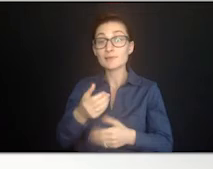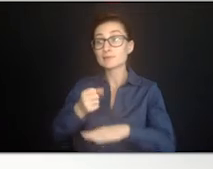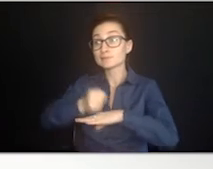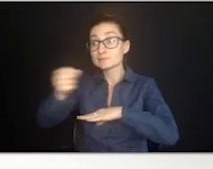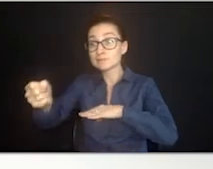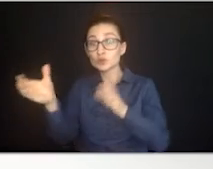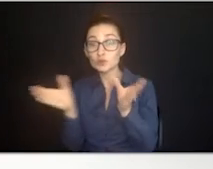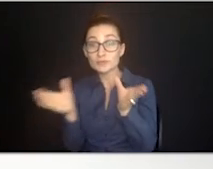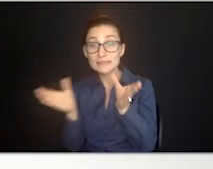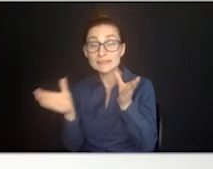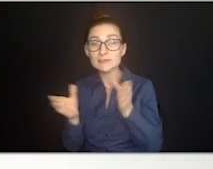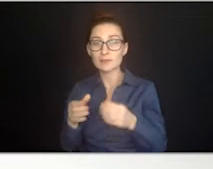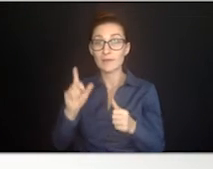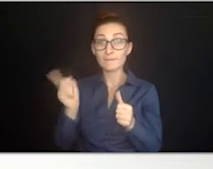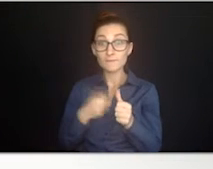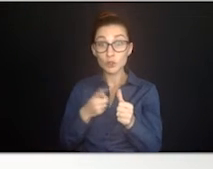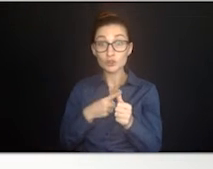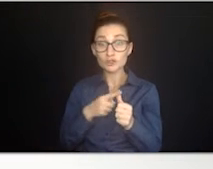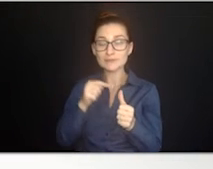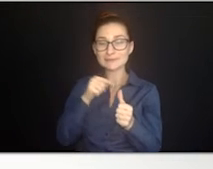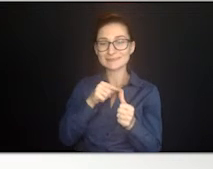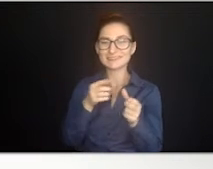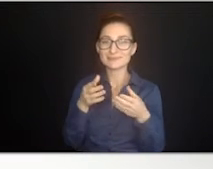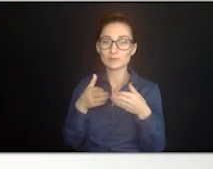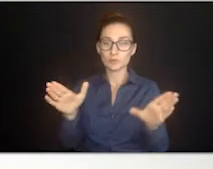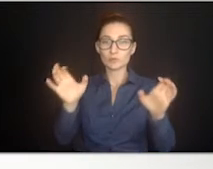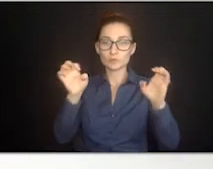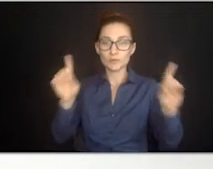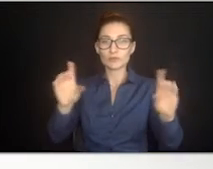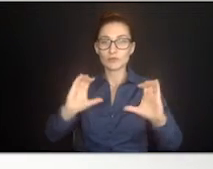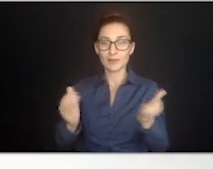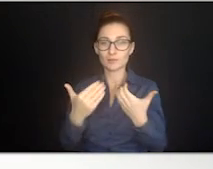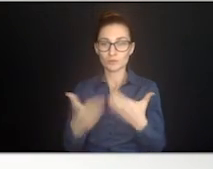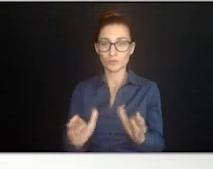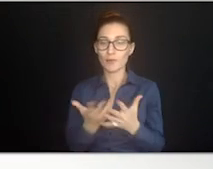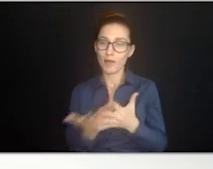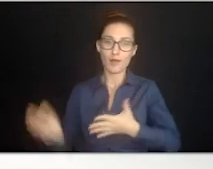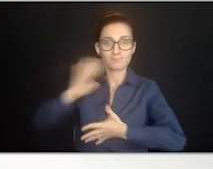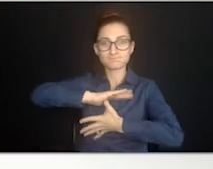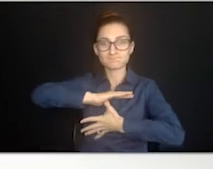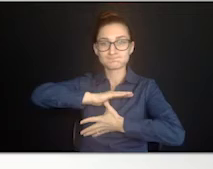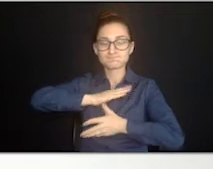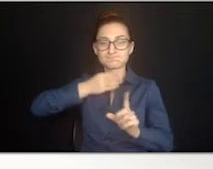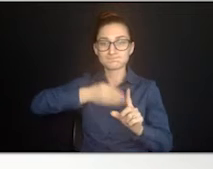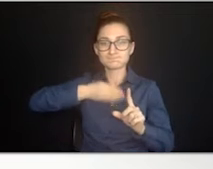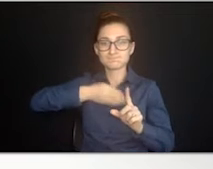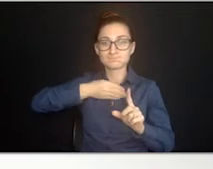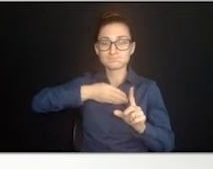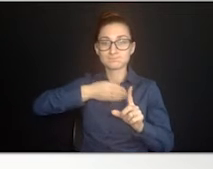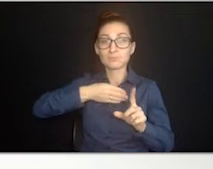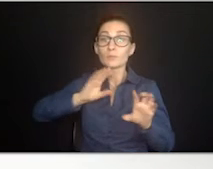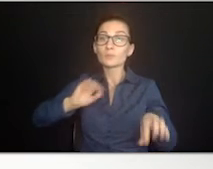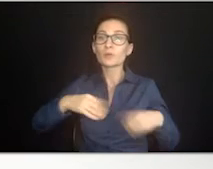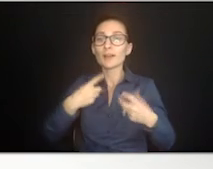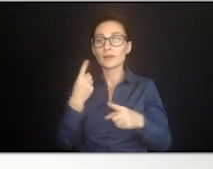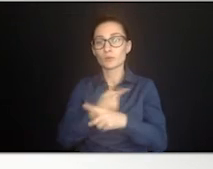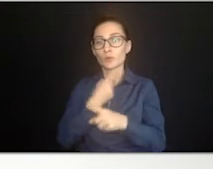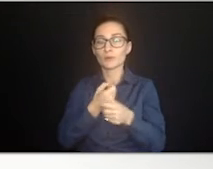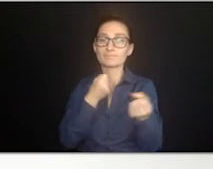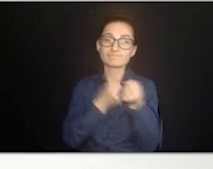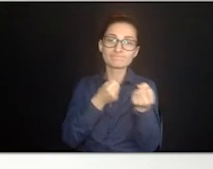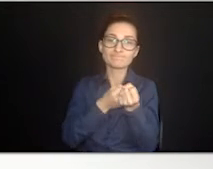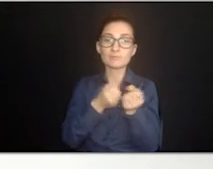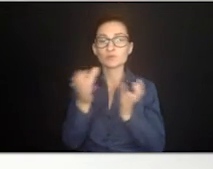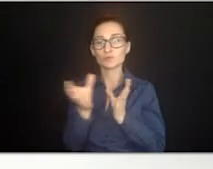services, the first place to consider is always that general education classroom with the appropriate supports and